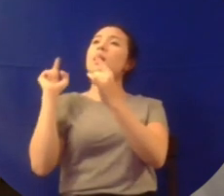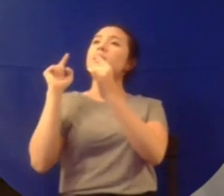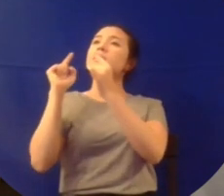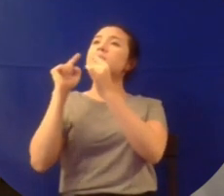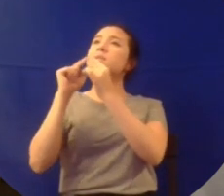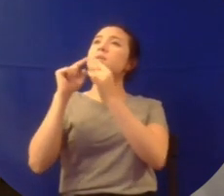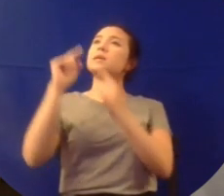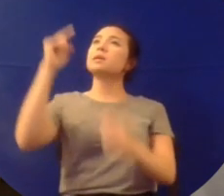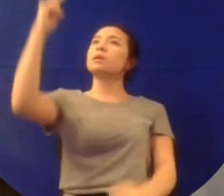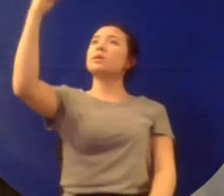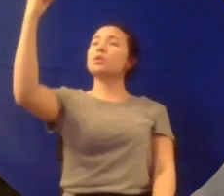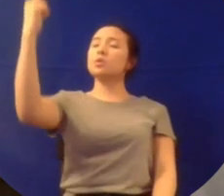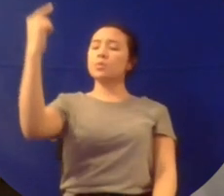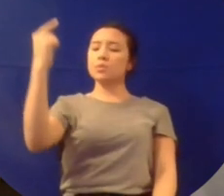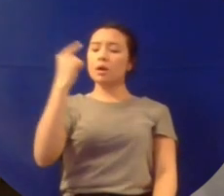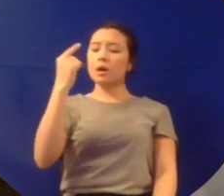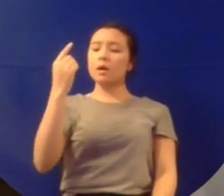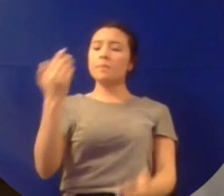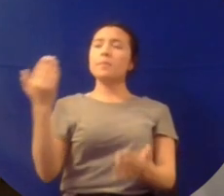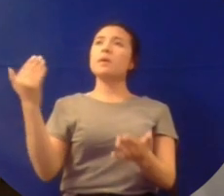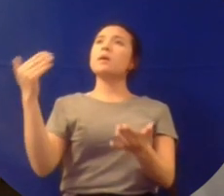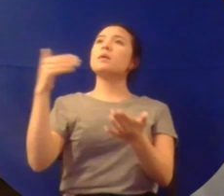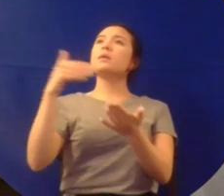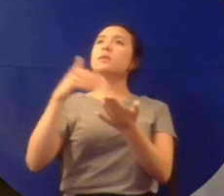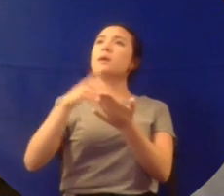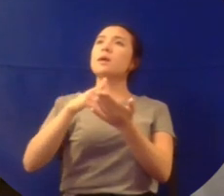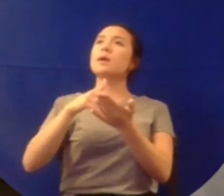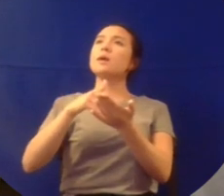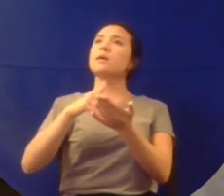until you come again,